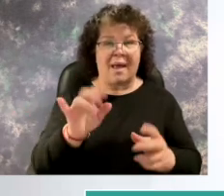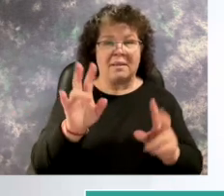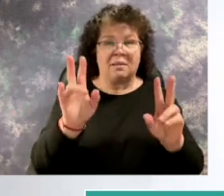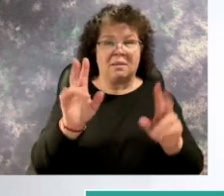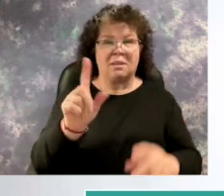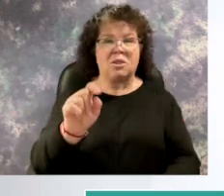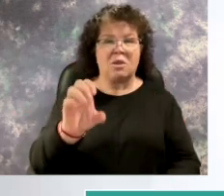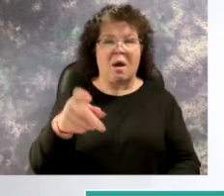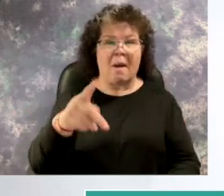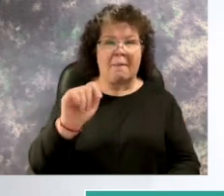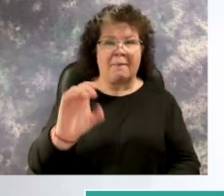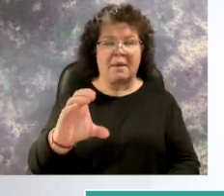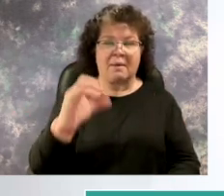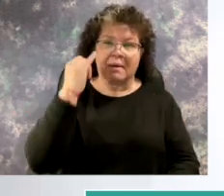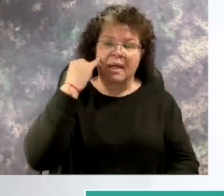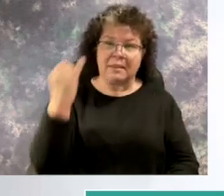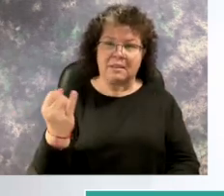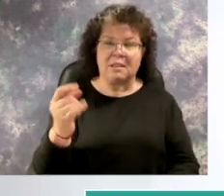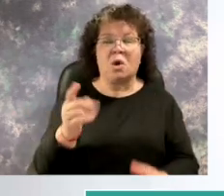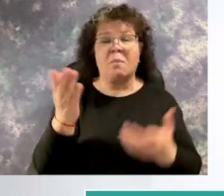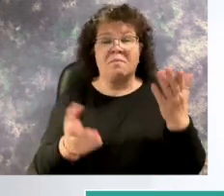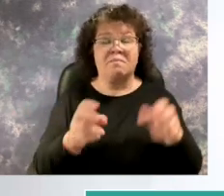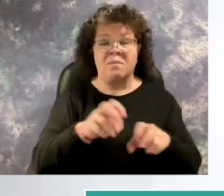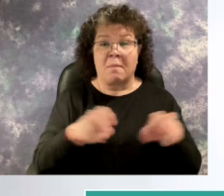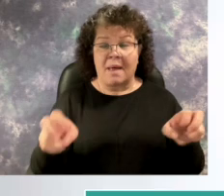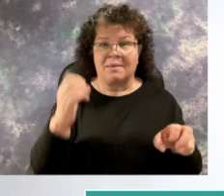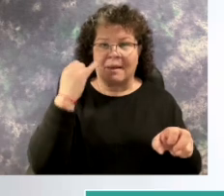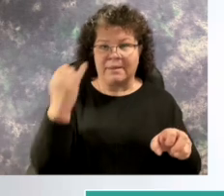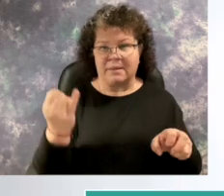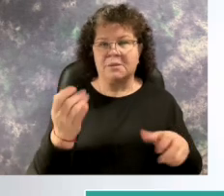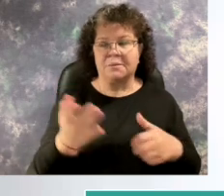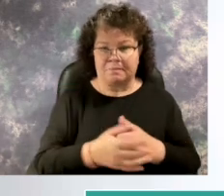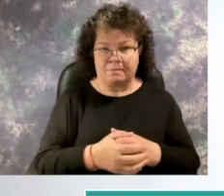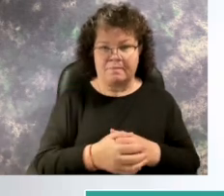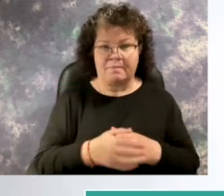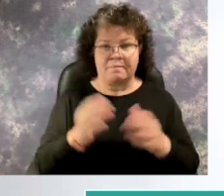potential panelist ideas. Next slide, please.